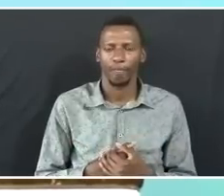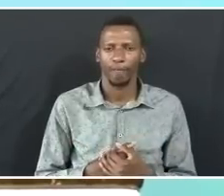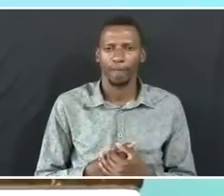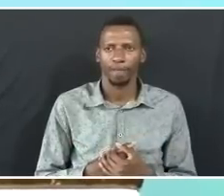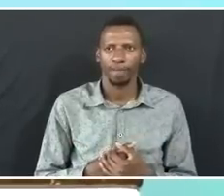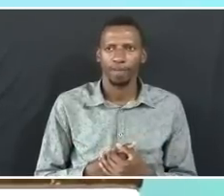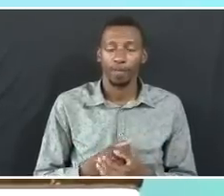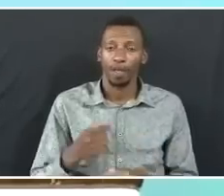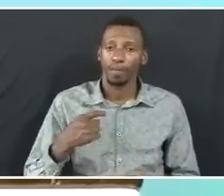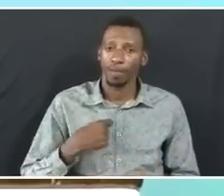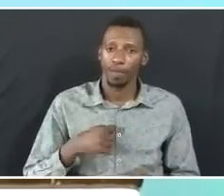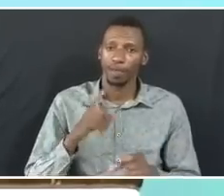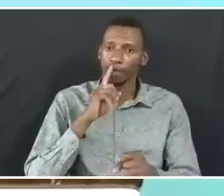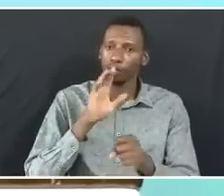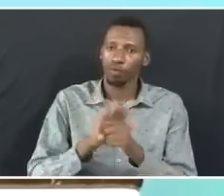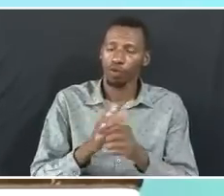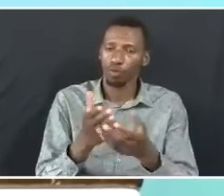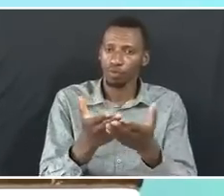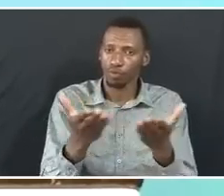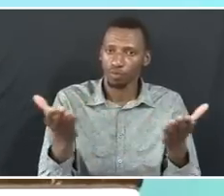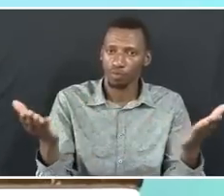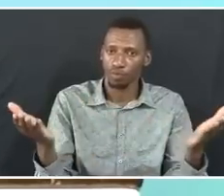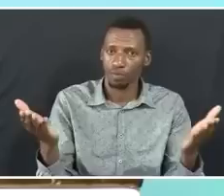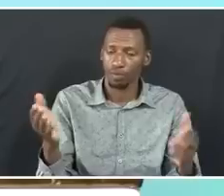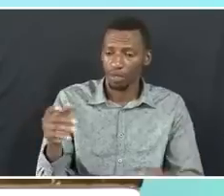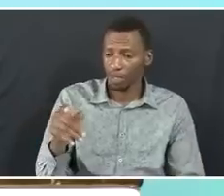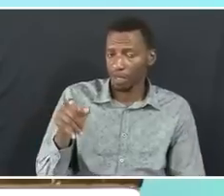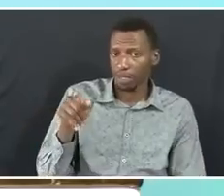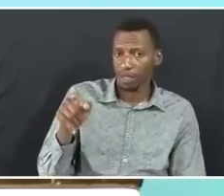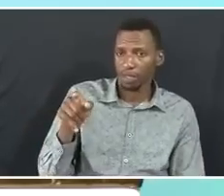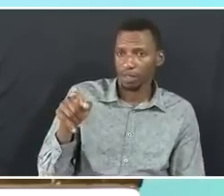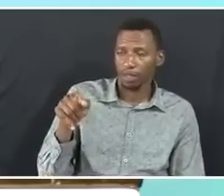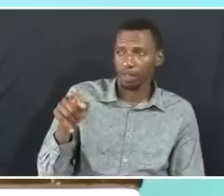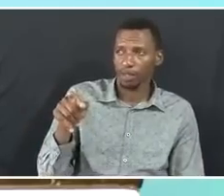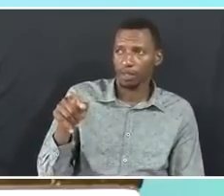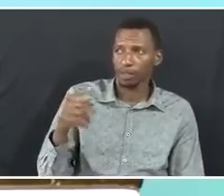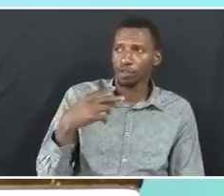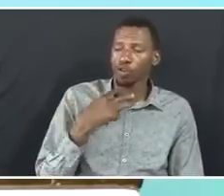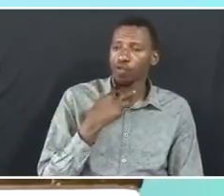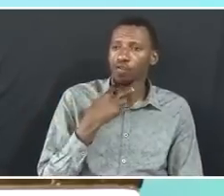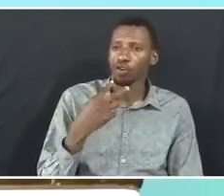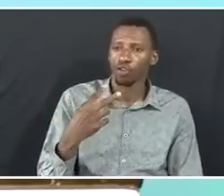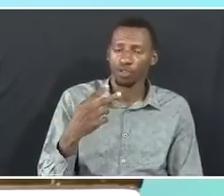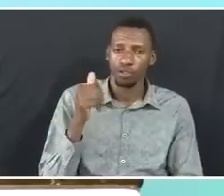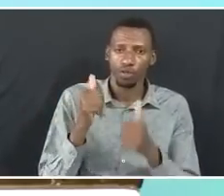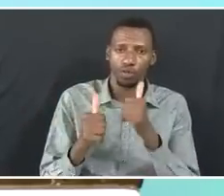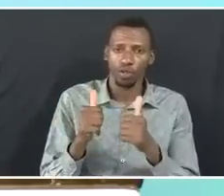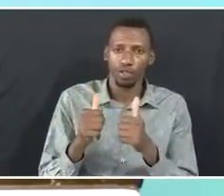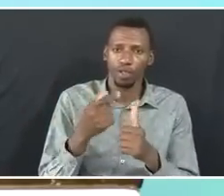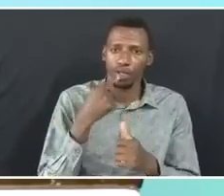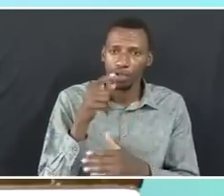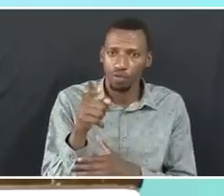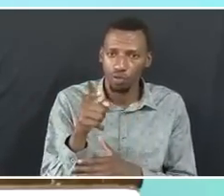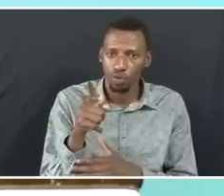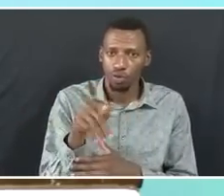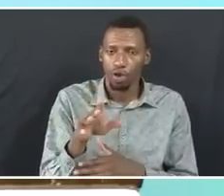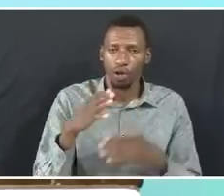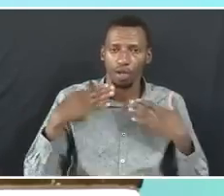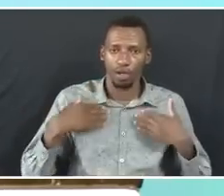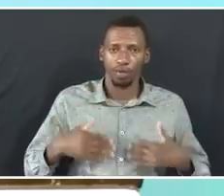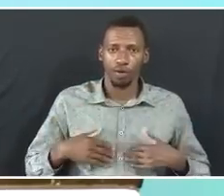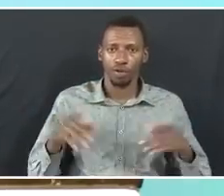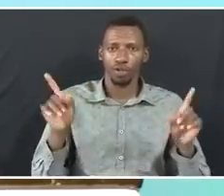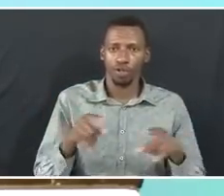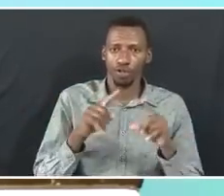I can assure you that that voice, the conviction that tells you you are locked up in the wrong body, is